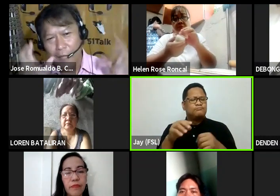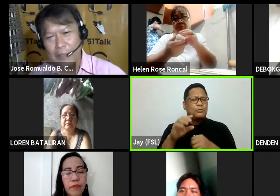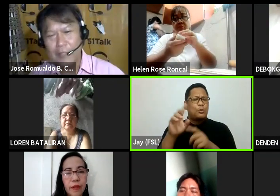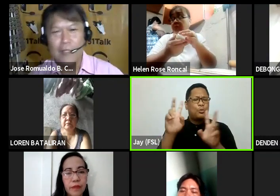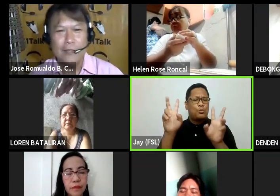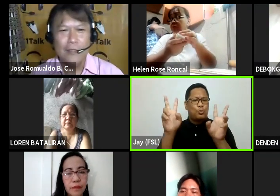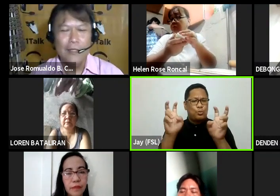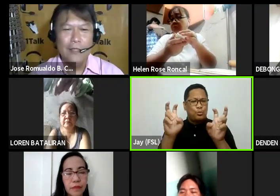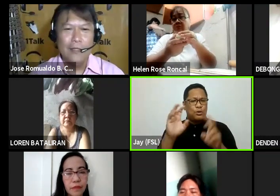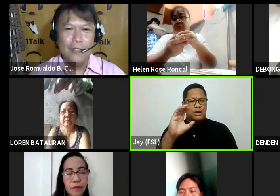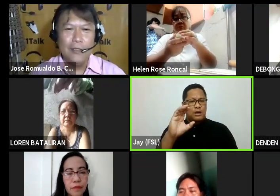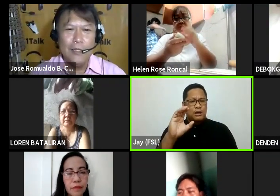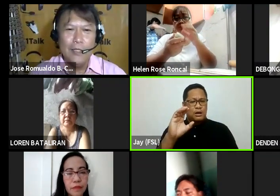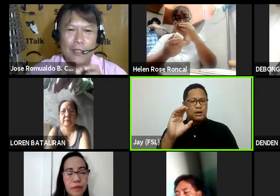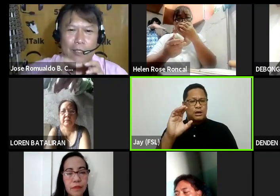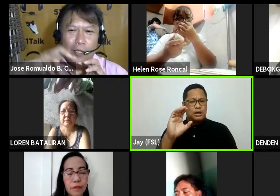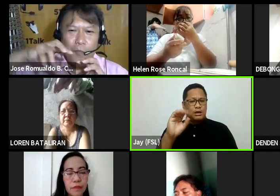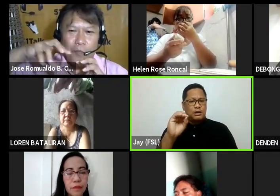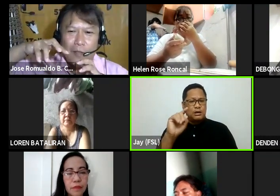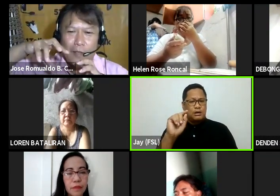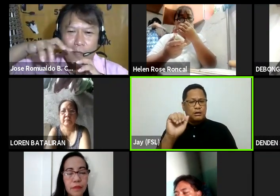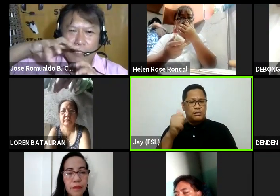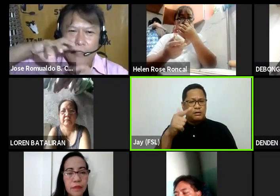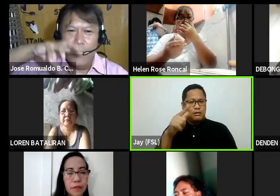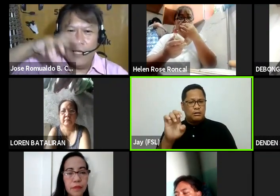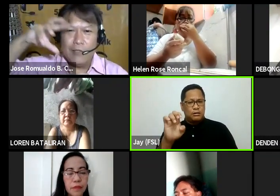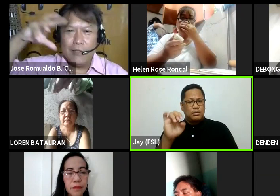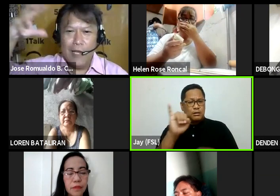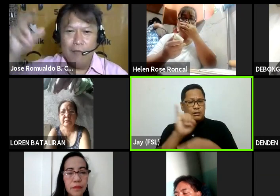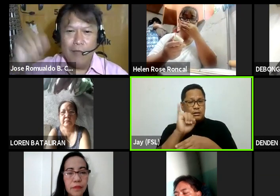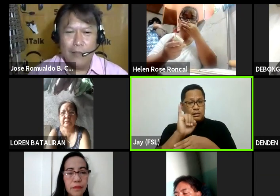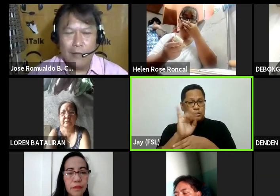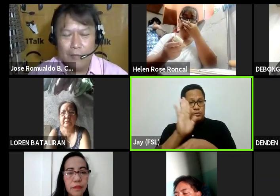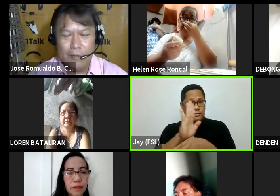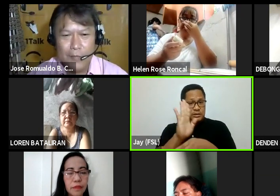small capital things. But